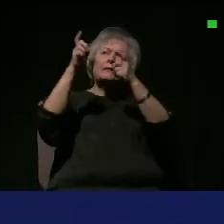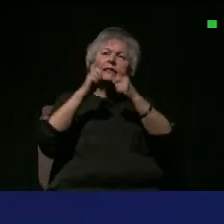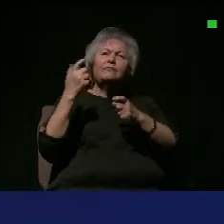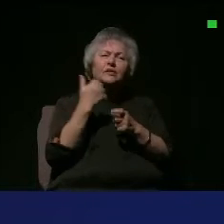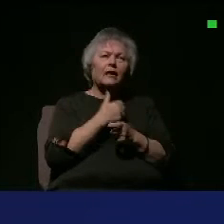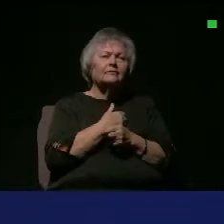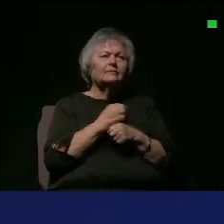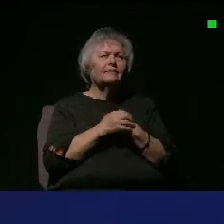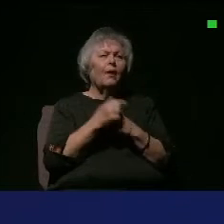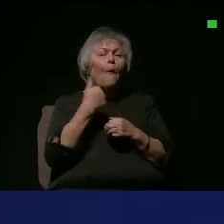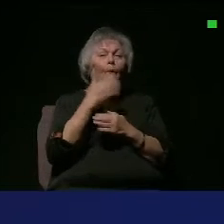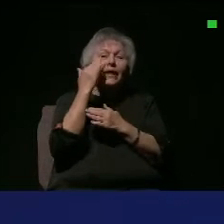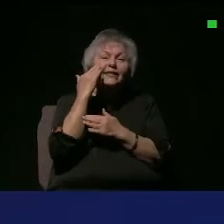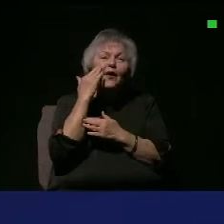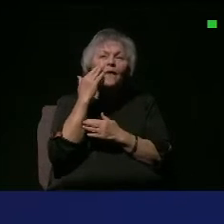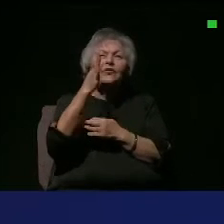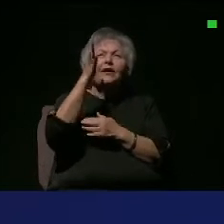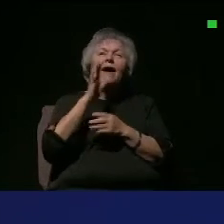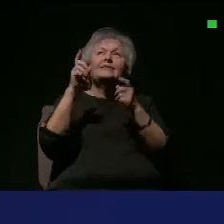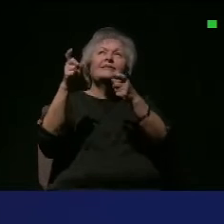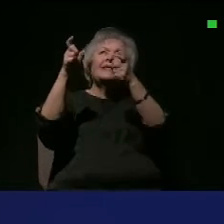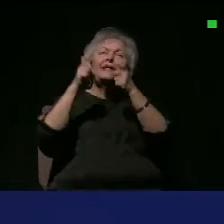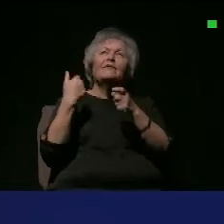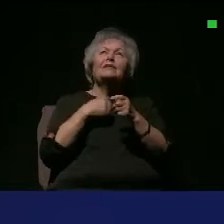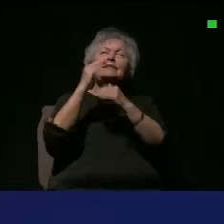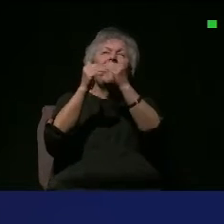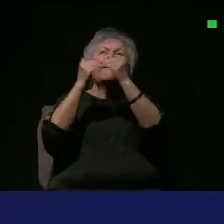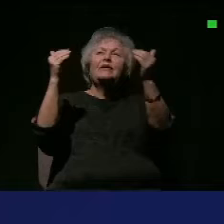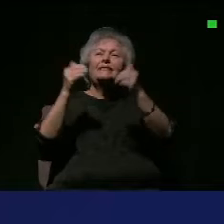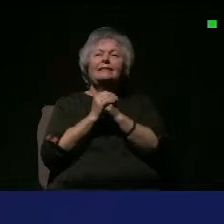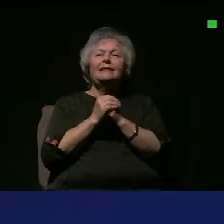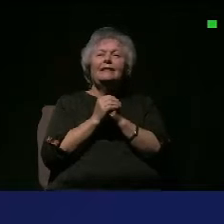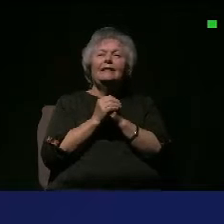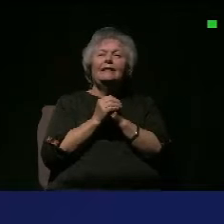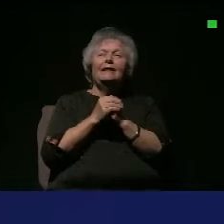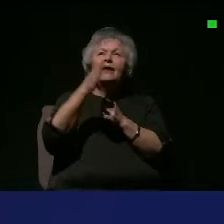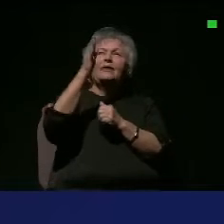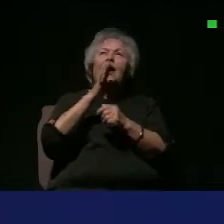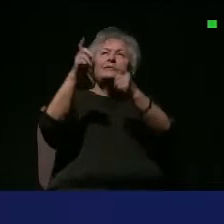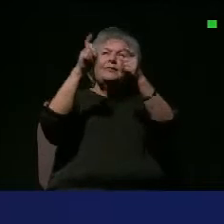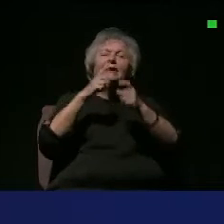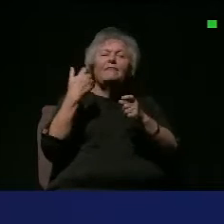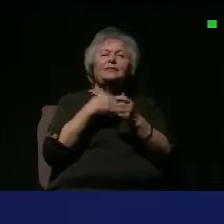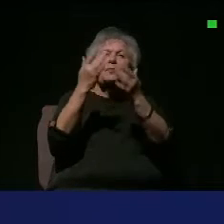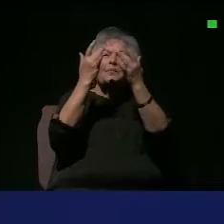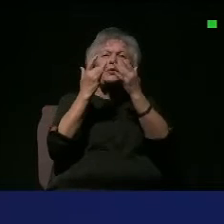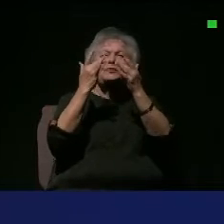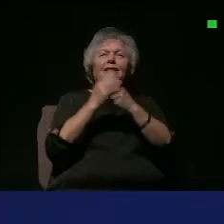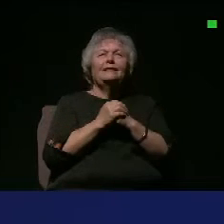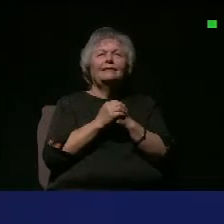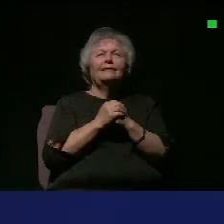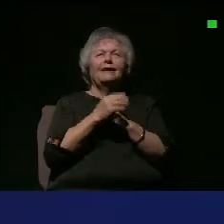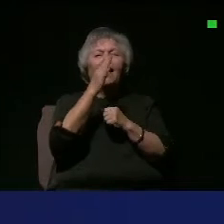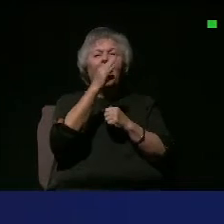going to gain heaven, that the mercy of God is going to be ours. But it's good to depend on that grace,